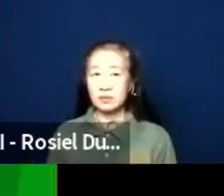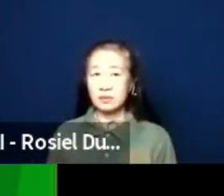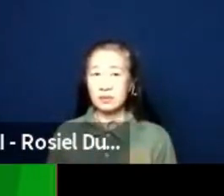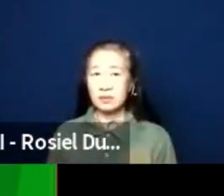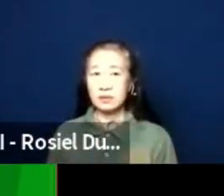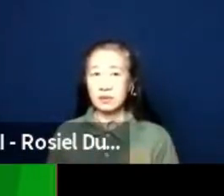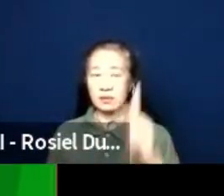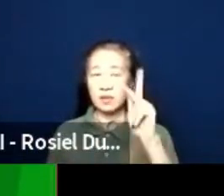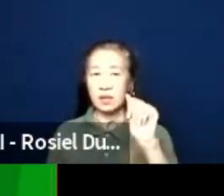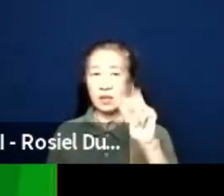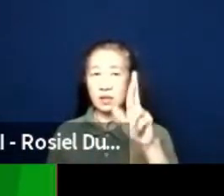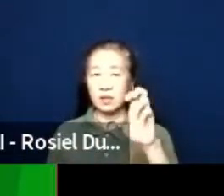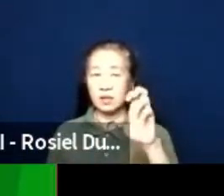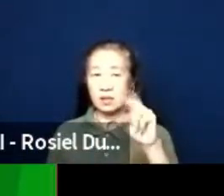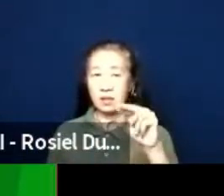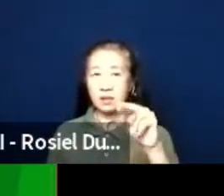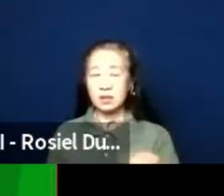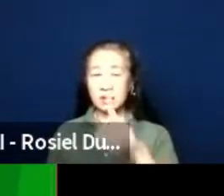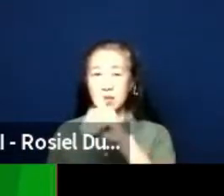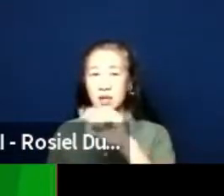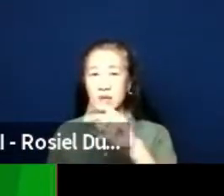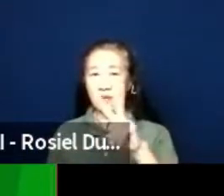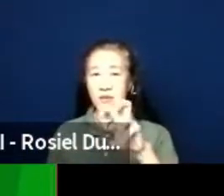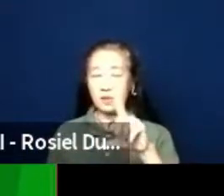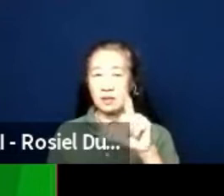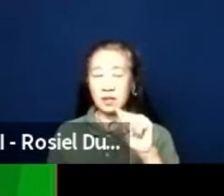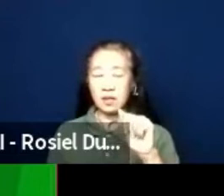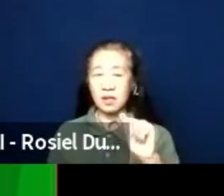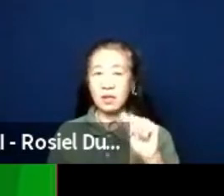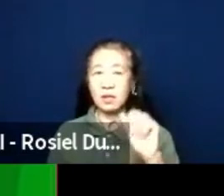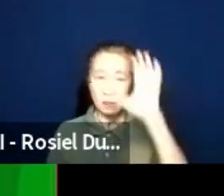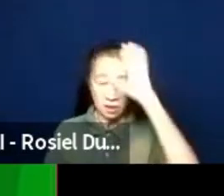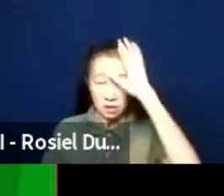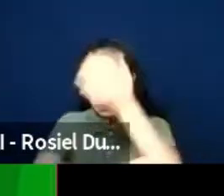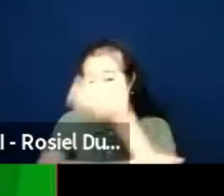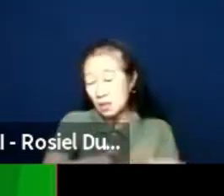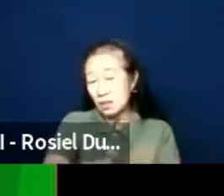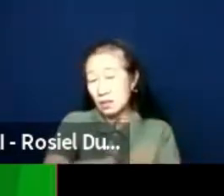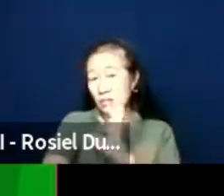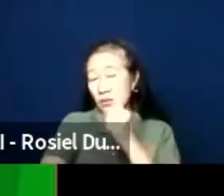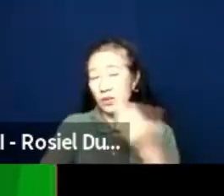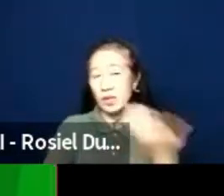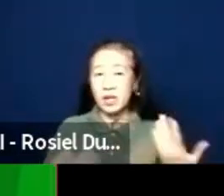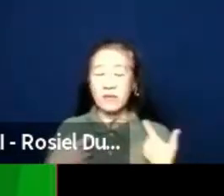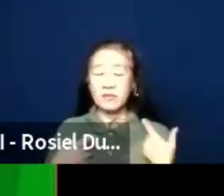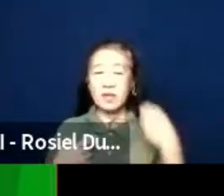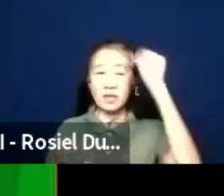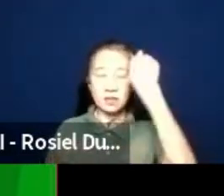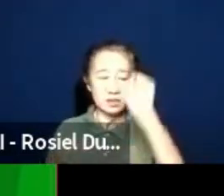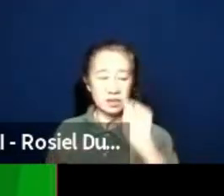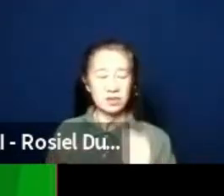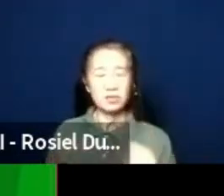Karen Davila about her son who had a seizure. Okay, so this is the thing that we are going to